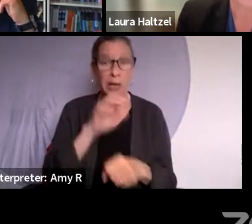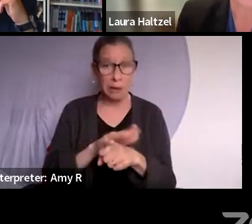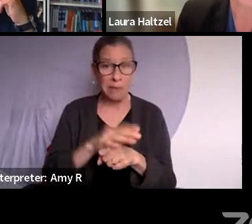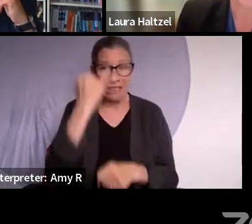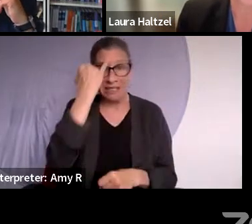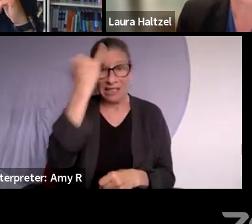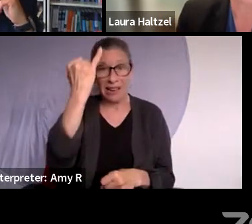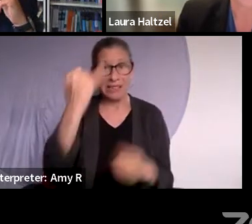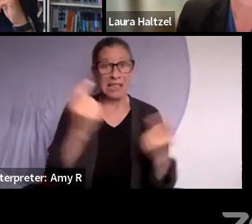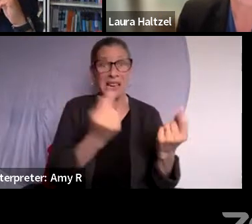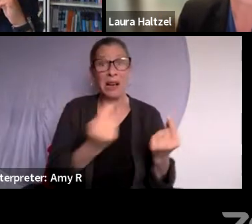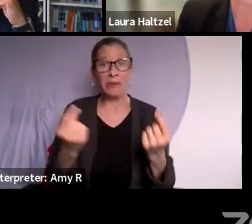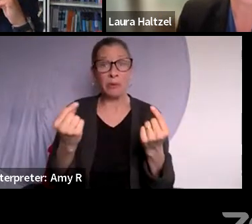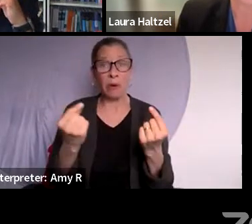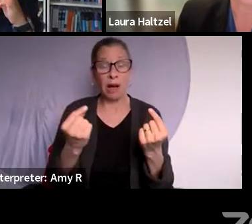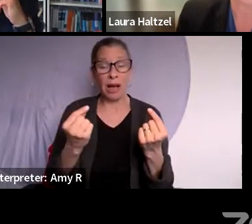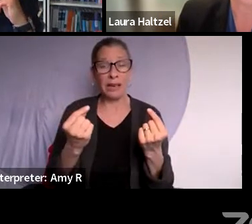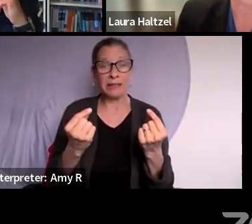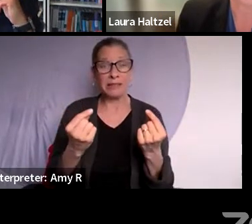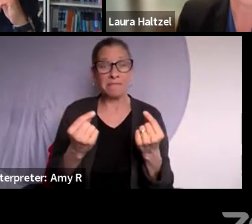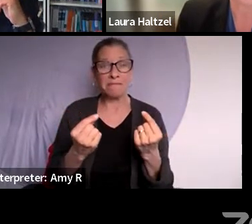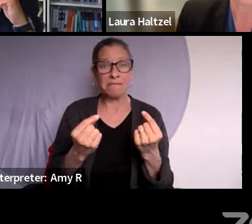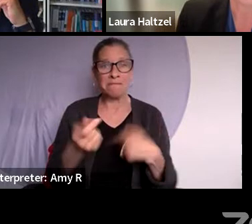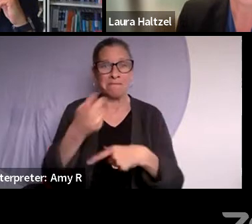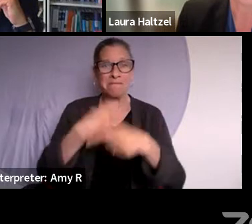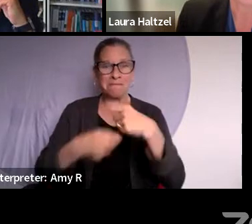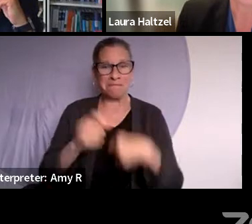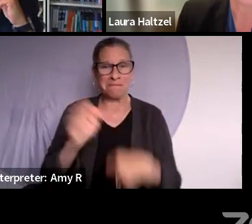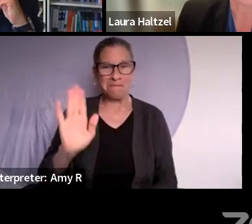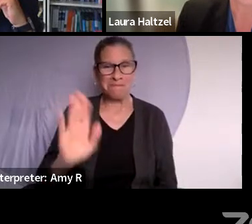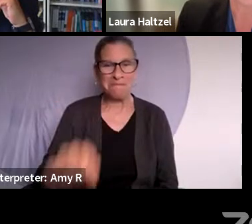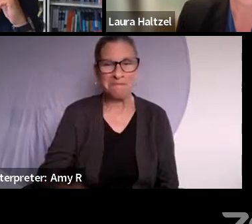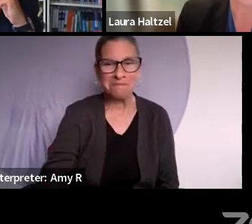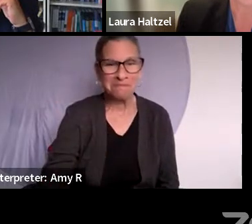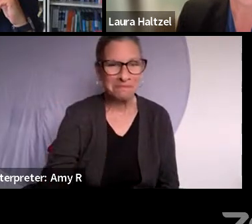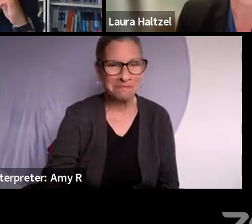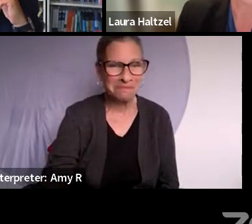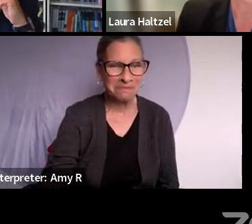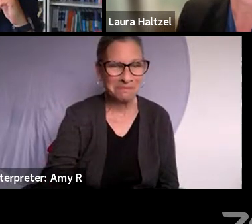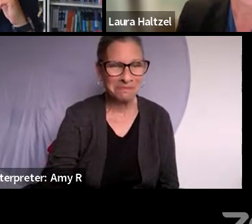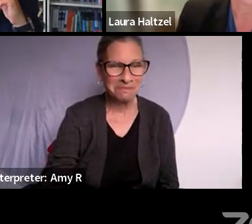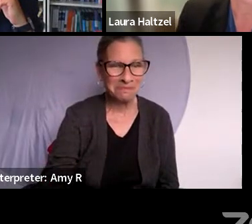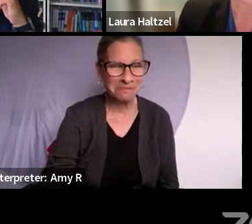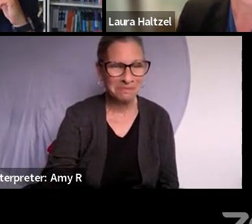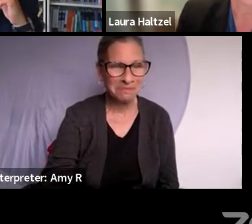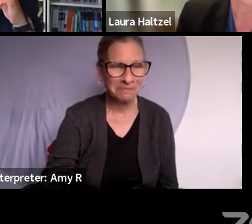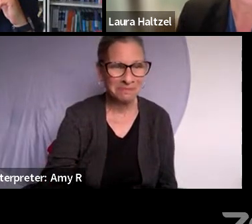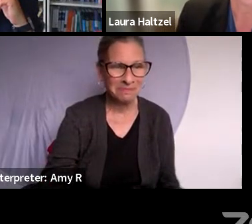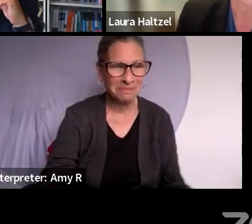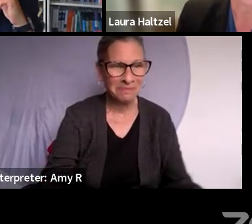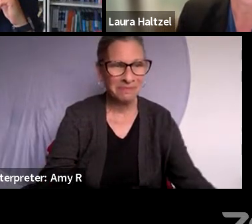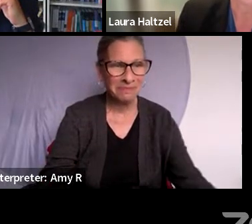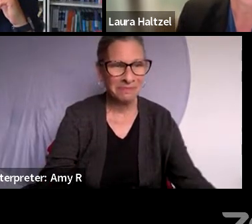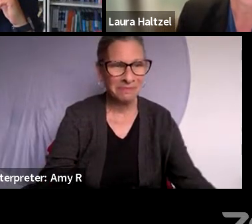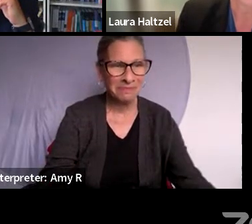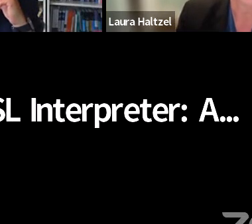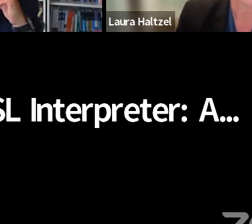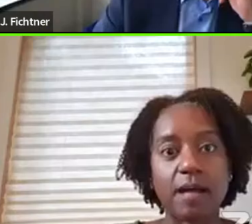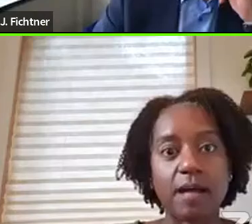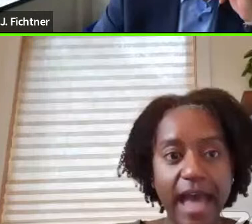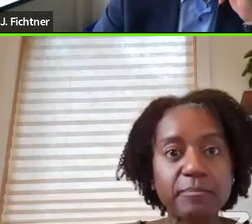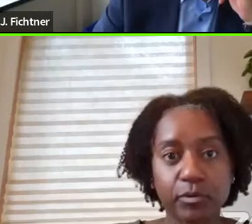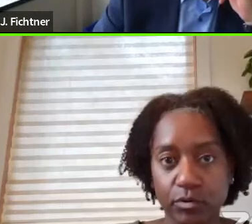idea of eradicating senior poverty, of making sure that everyone has, you know, the very, very basics that they